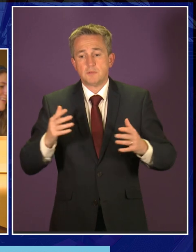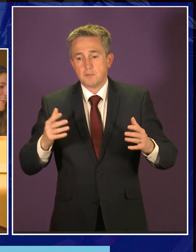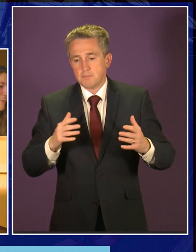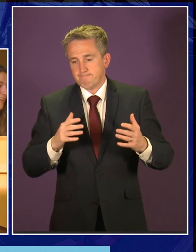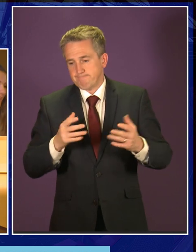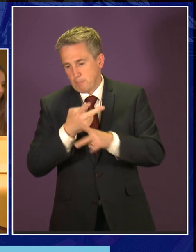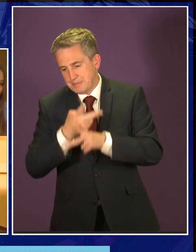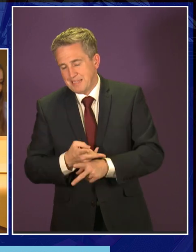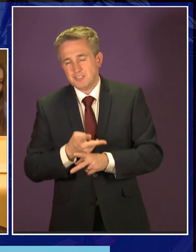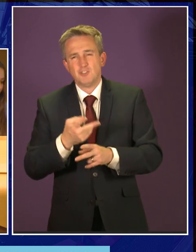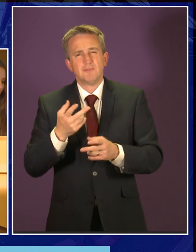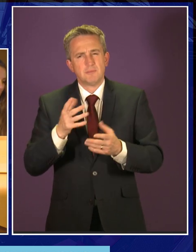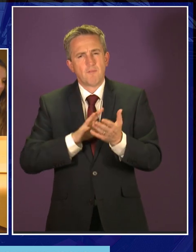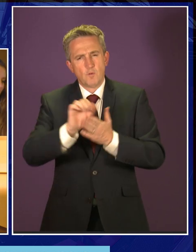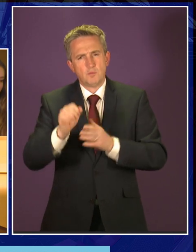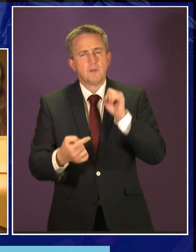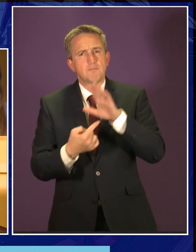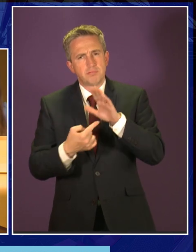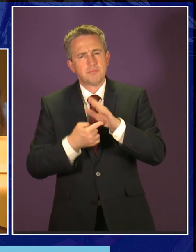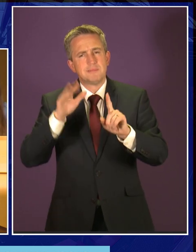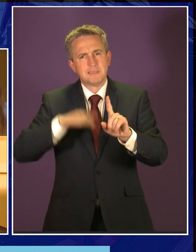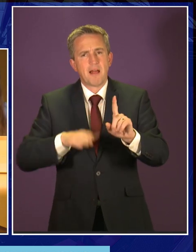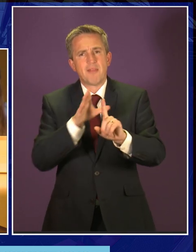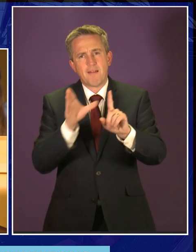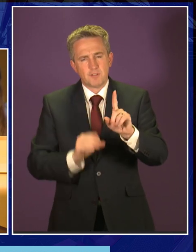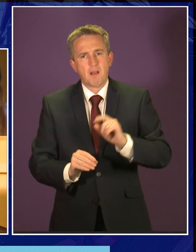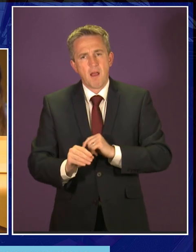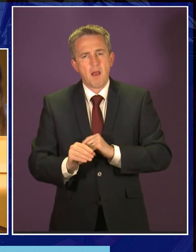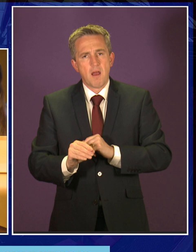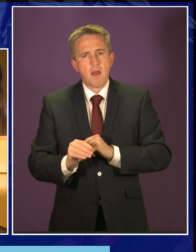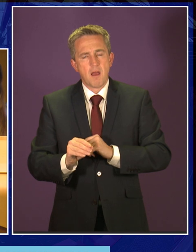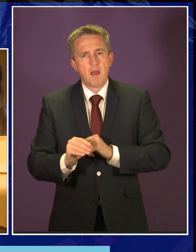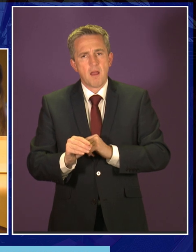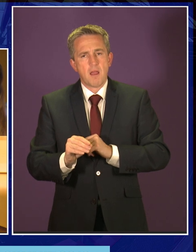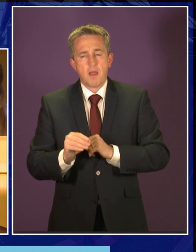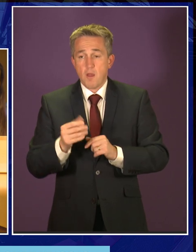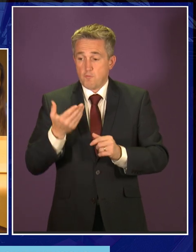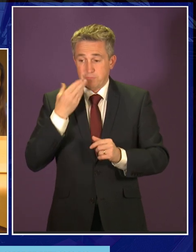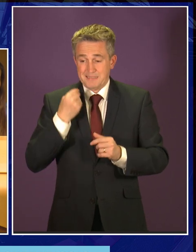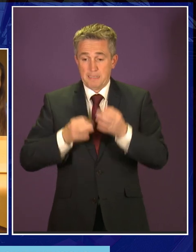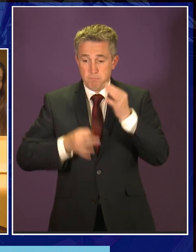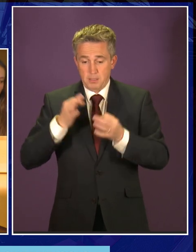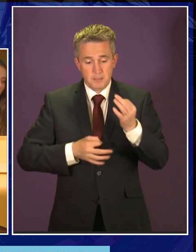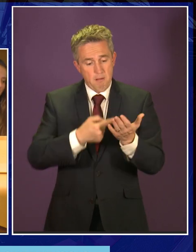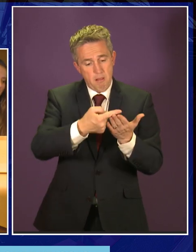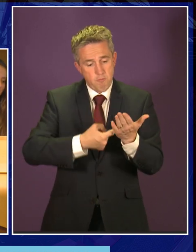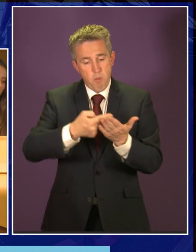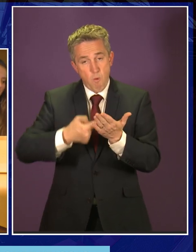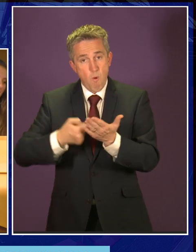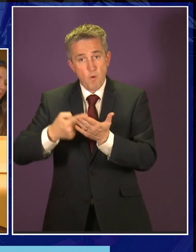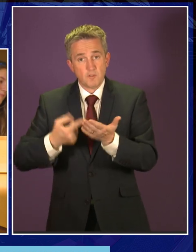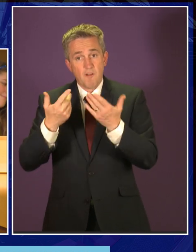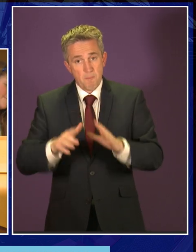heritage is paramount to us in South Africa. This is evident in many policies and legislation we have passed as a country for